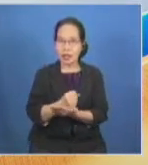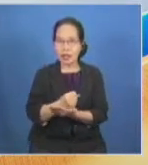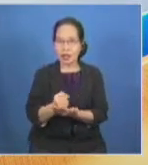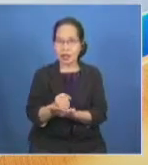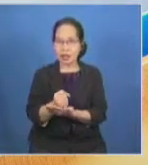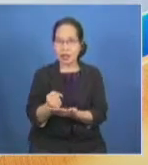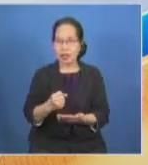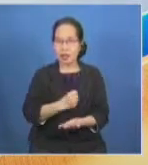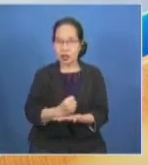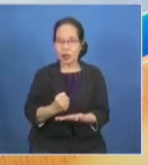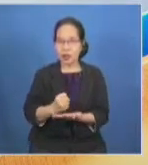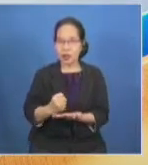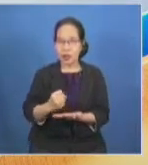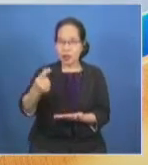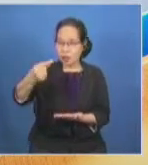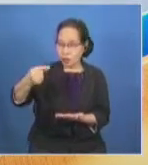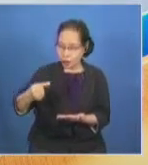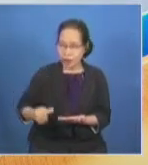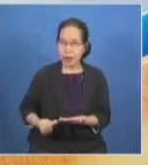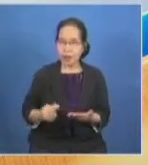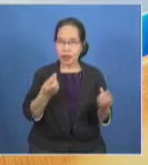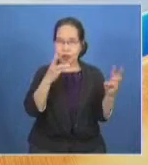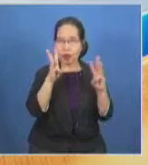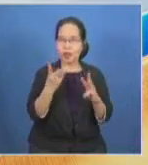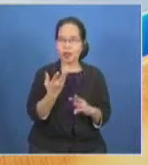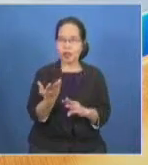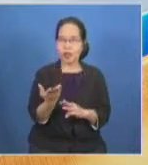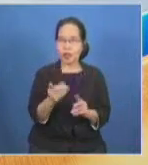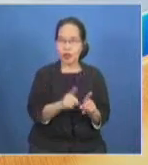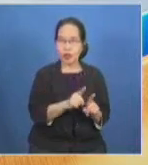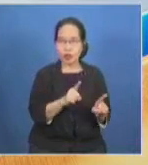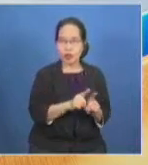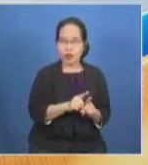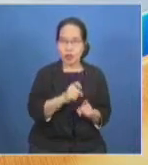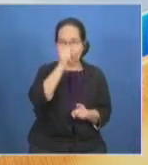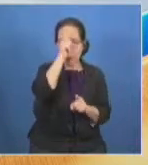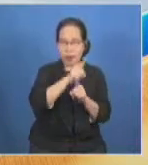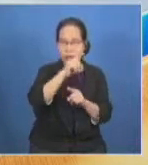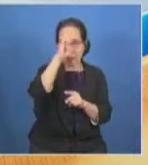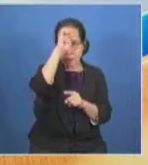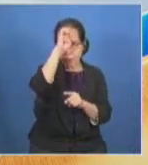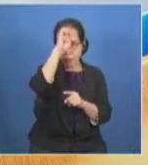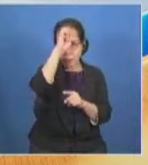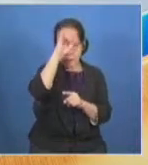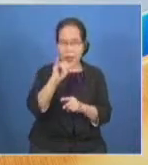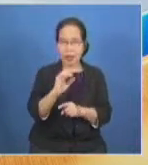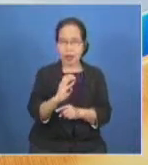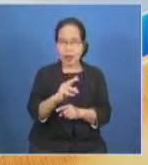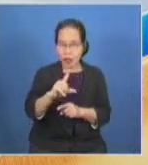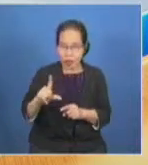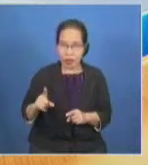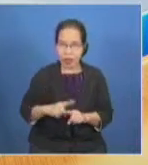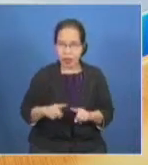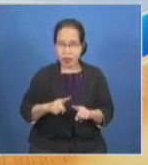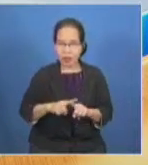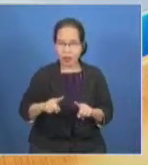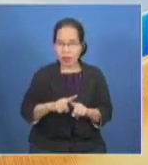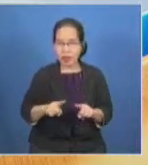Please like, share, and subscribe. And you can watch as well even the Brother Eli channel and